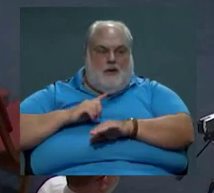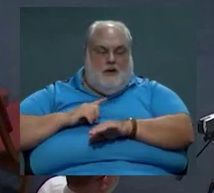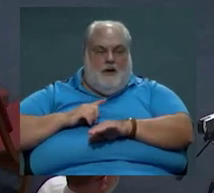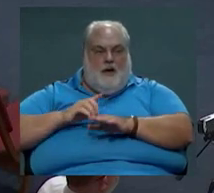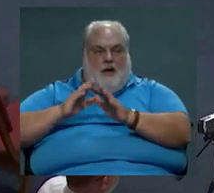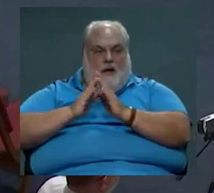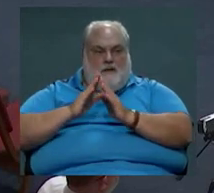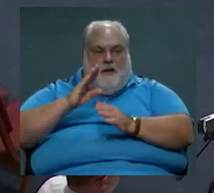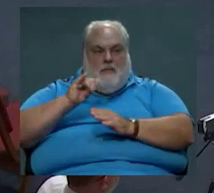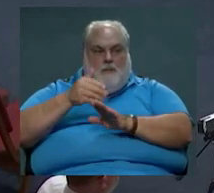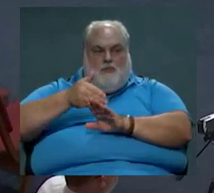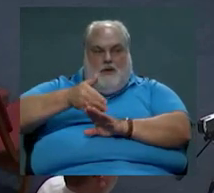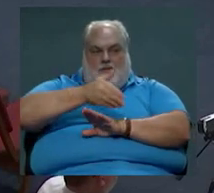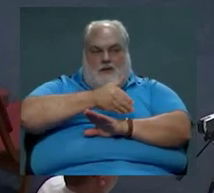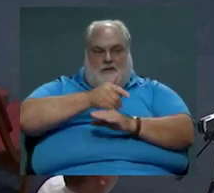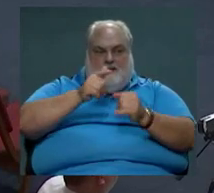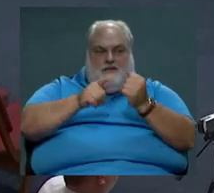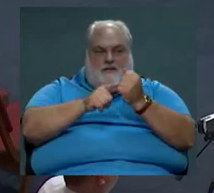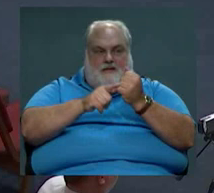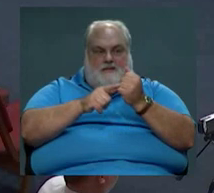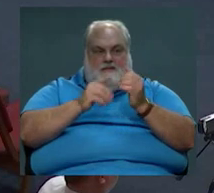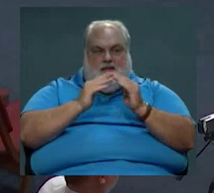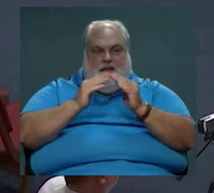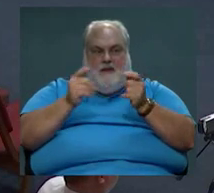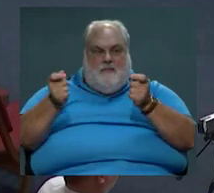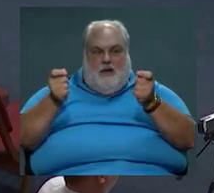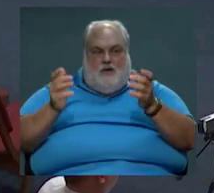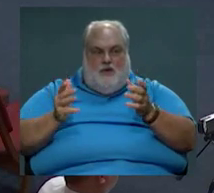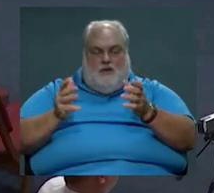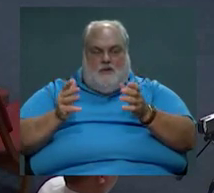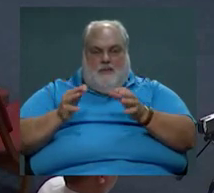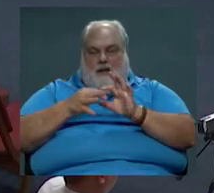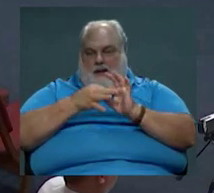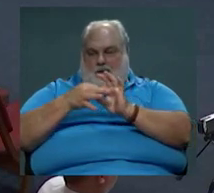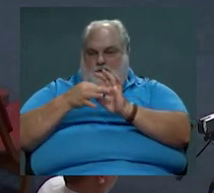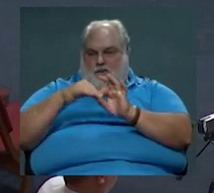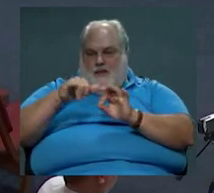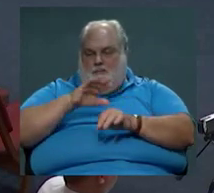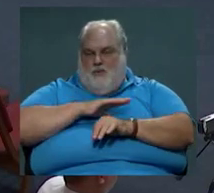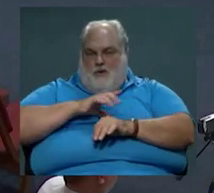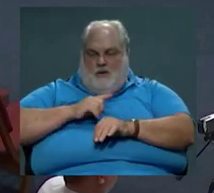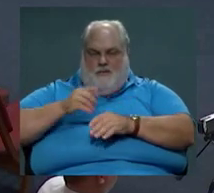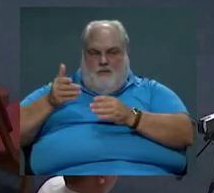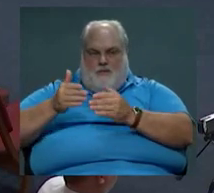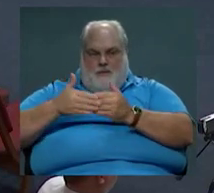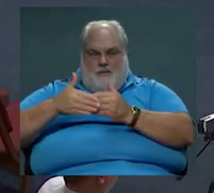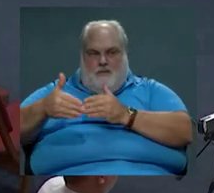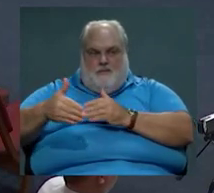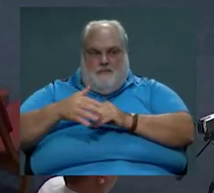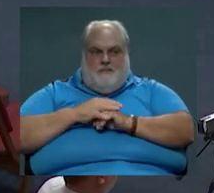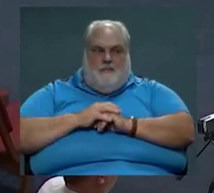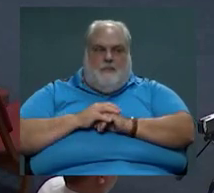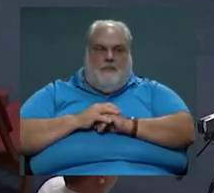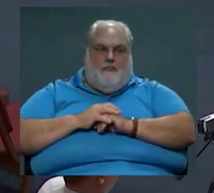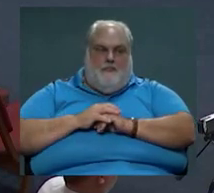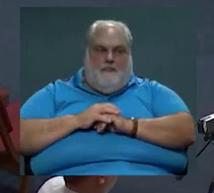asked by our previous assistant city manager to be the liaison to that board, and I serve on their board from this board.